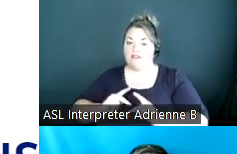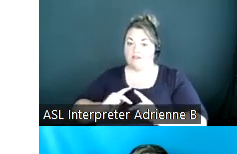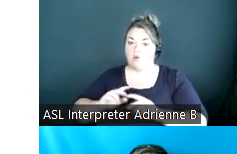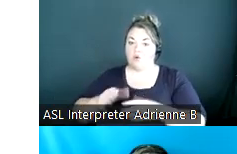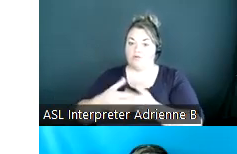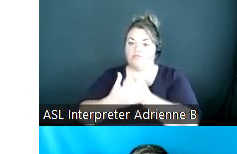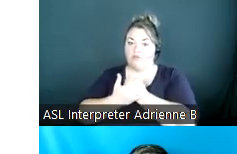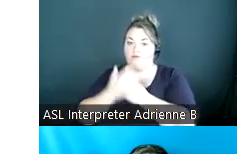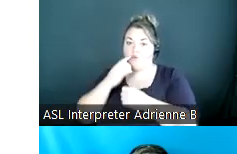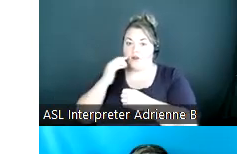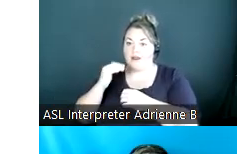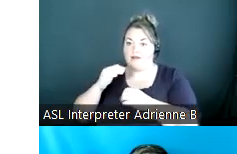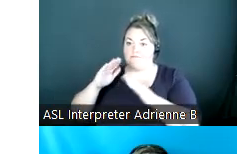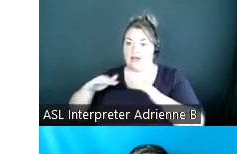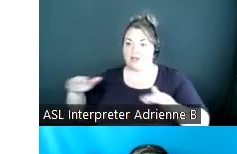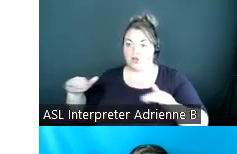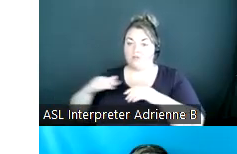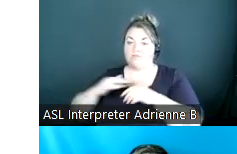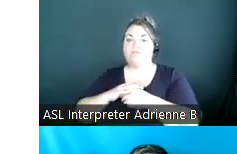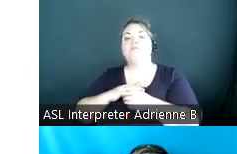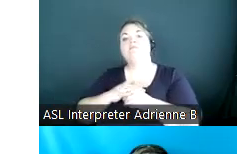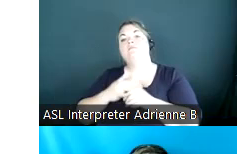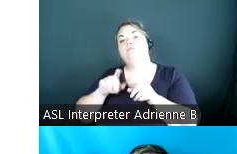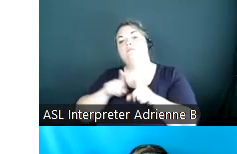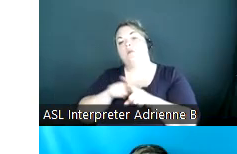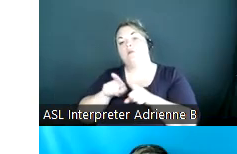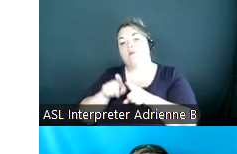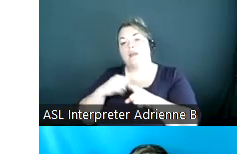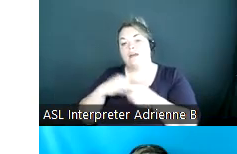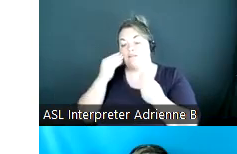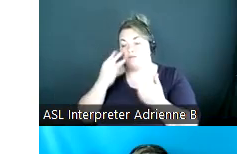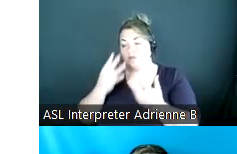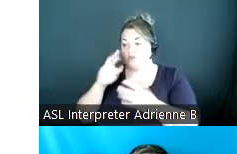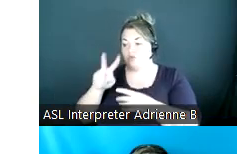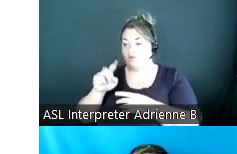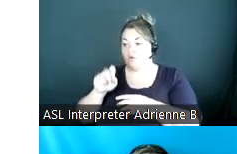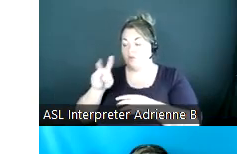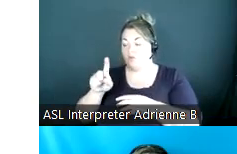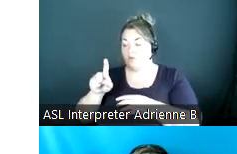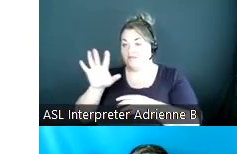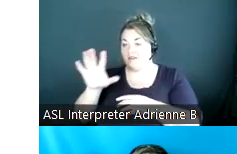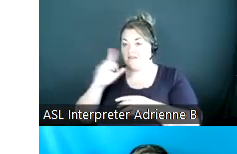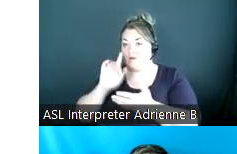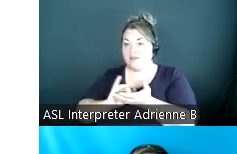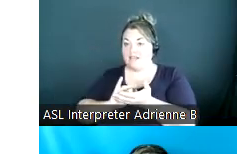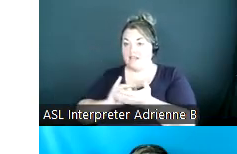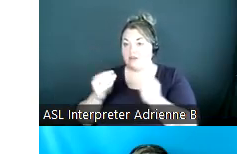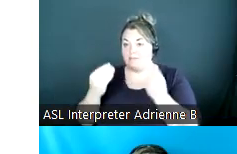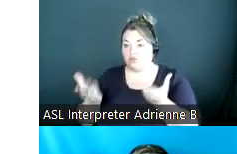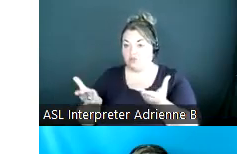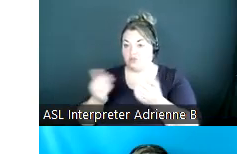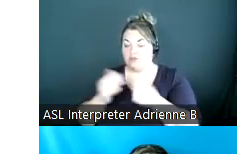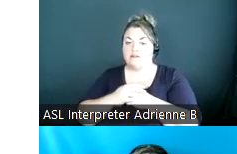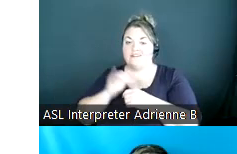slide, please. We also have information in 2.15 around medication administration. Now, this